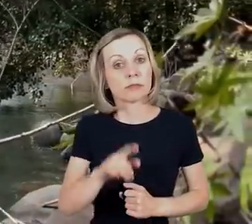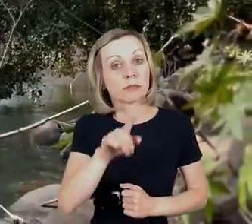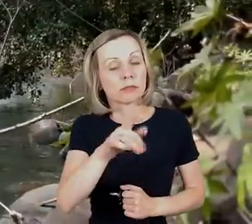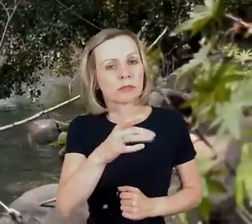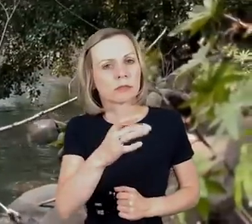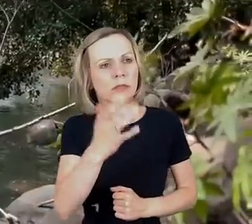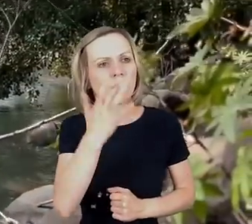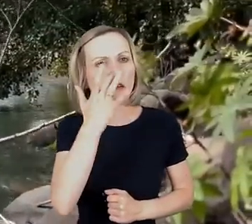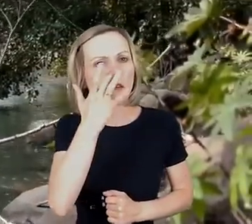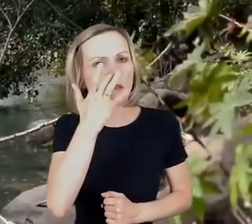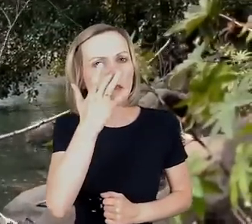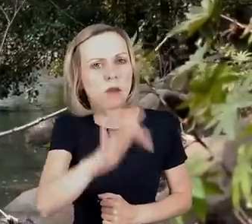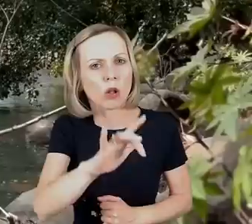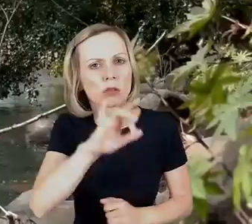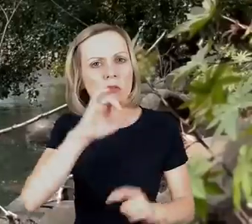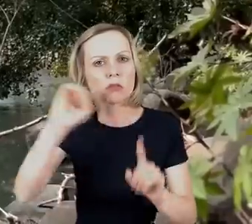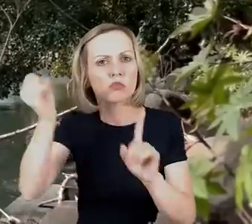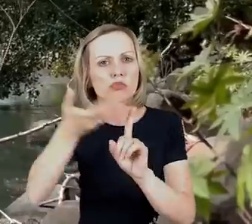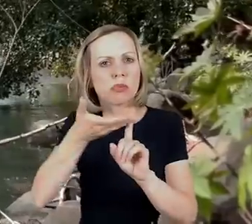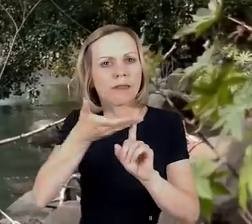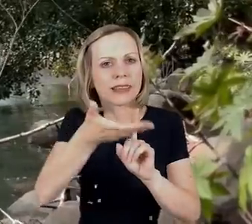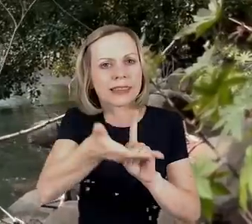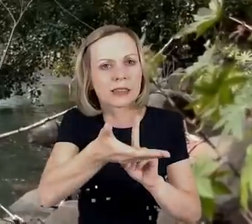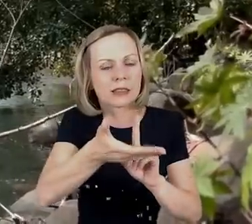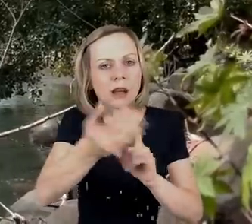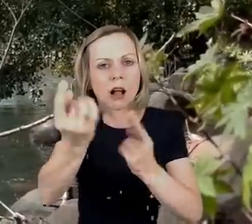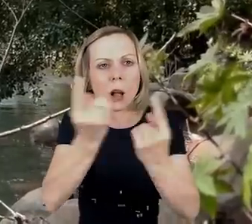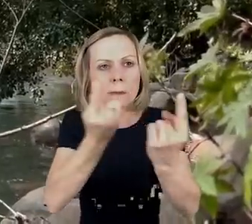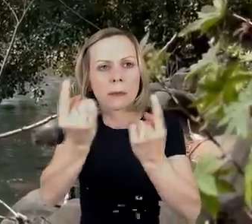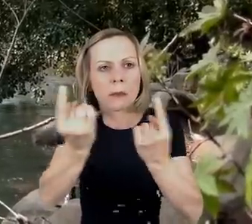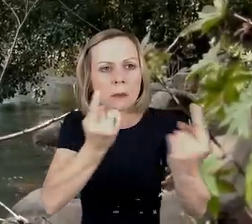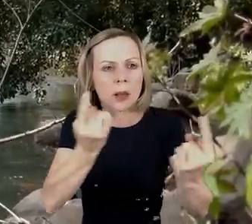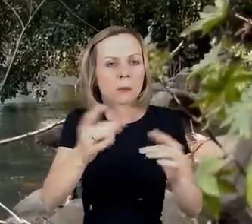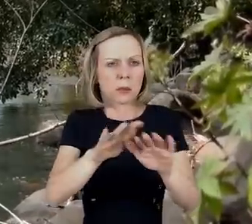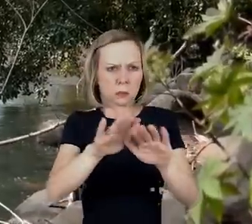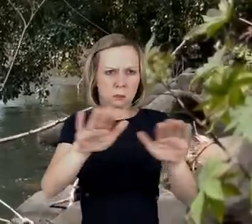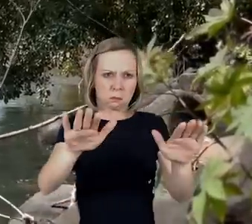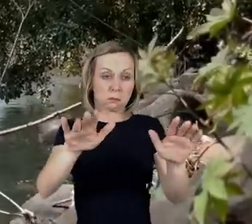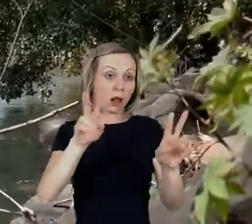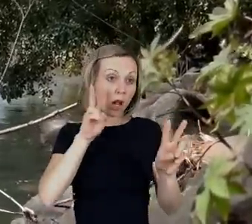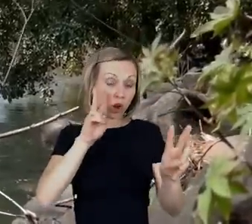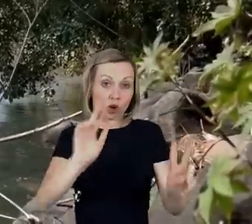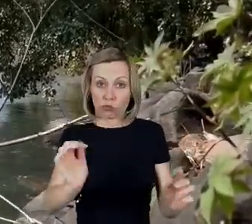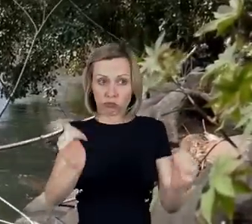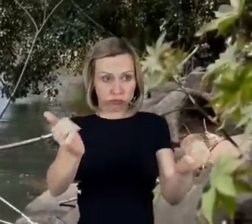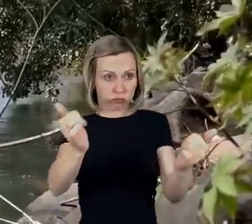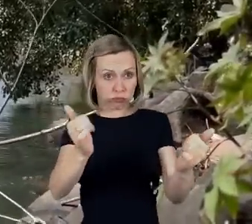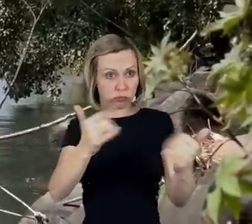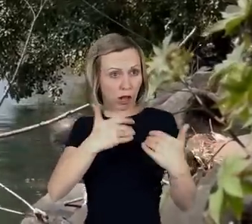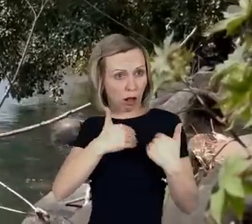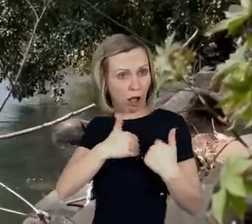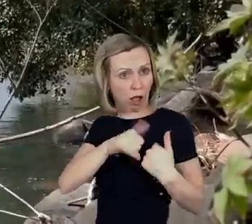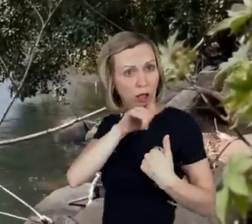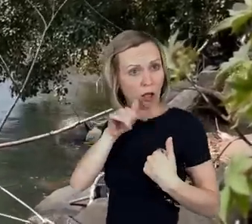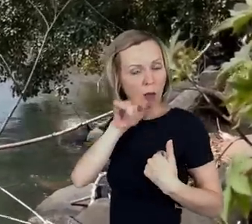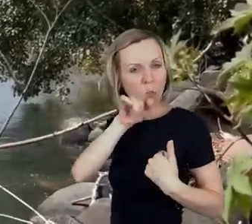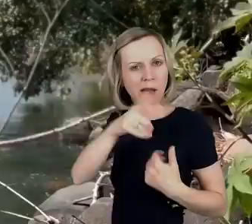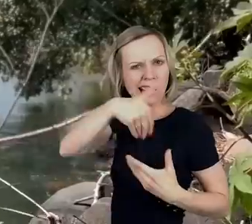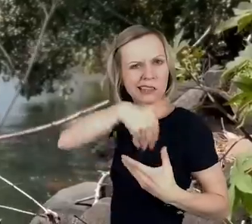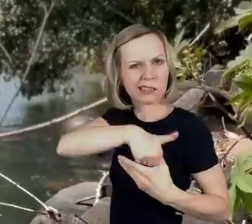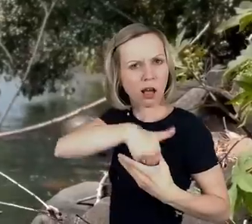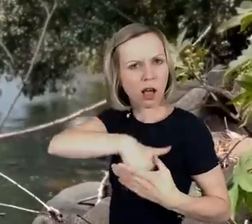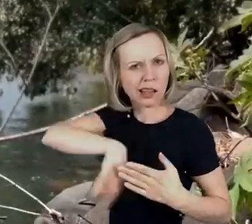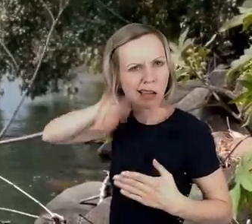Beware of false prophets who come to you in sheep's clothing, but inwardly are ravenous wolves. You will know them by